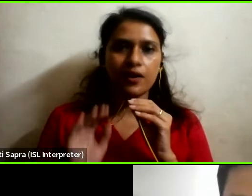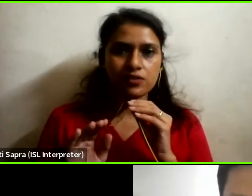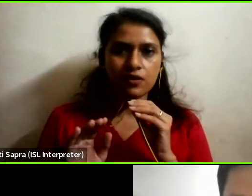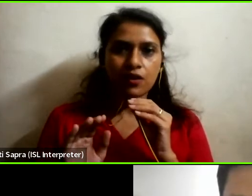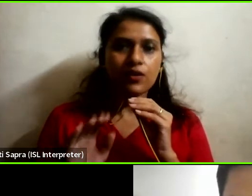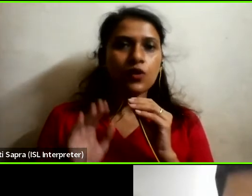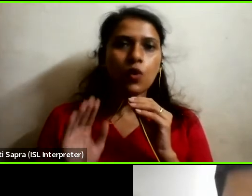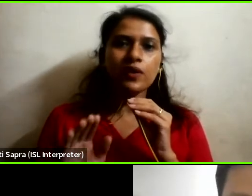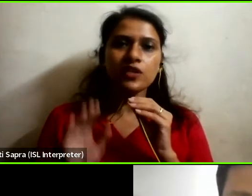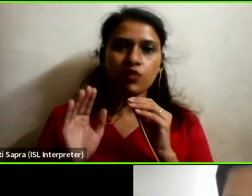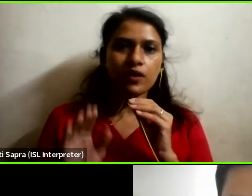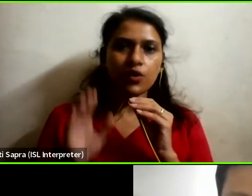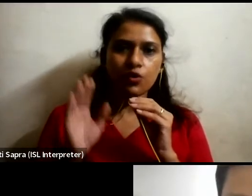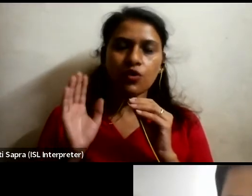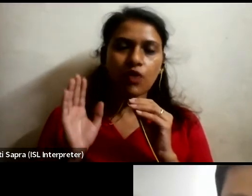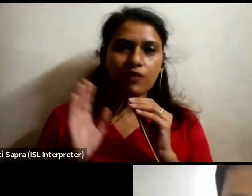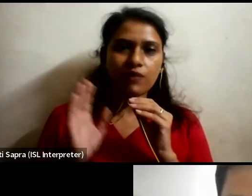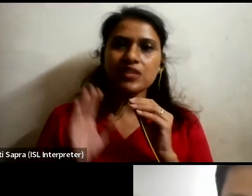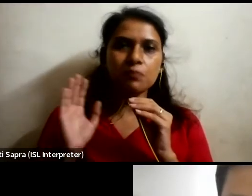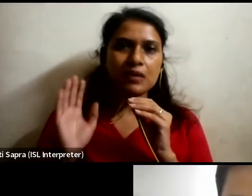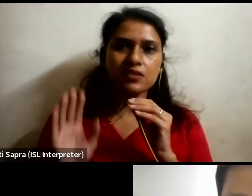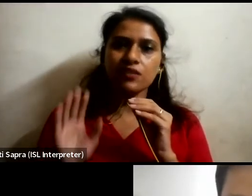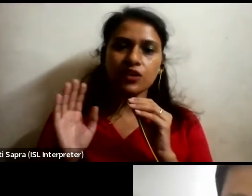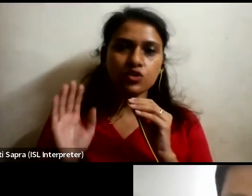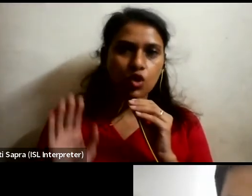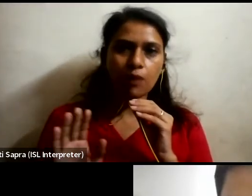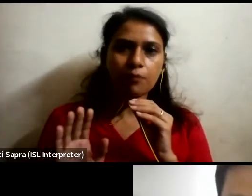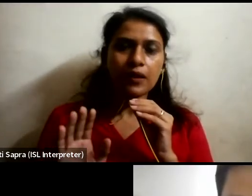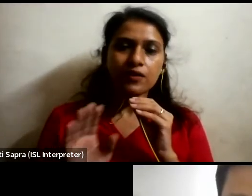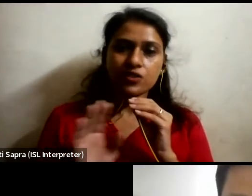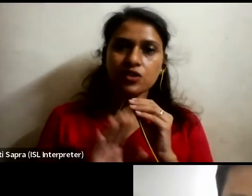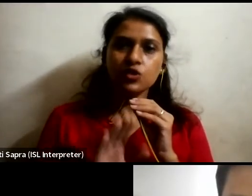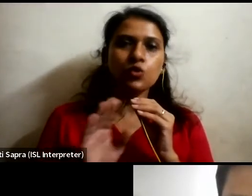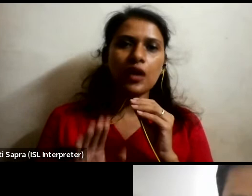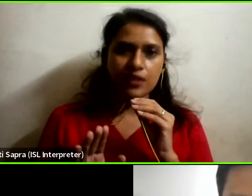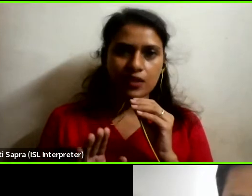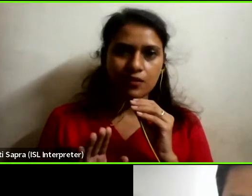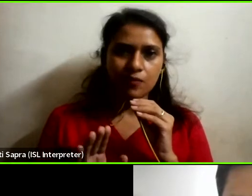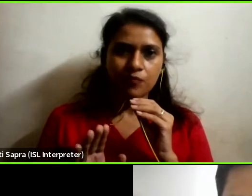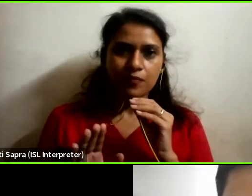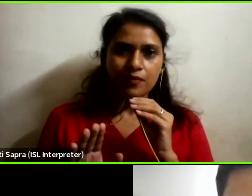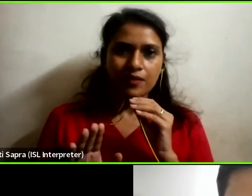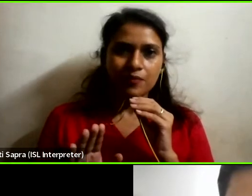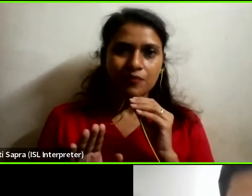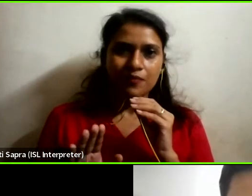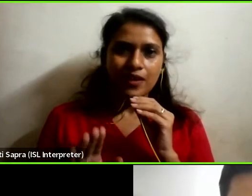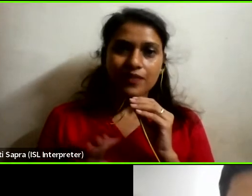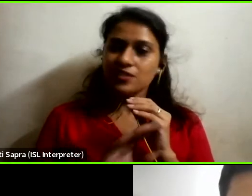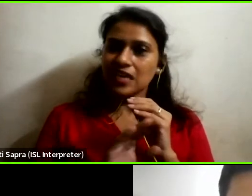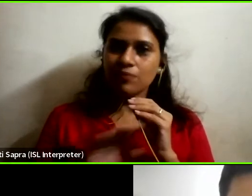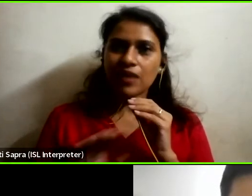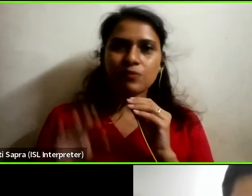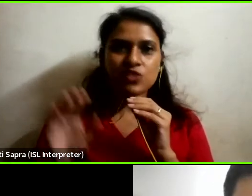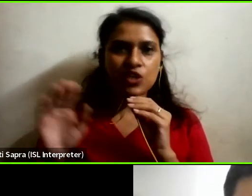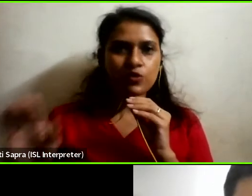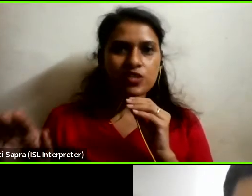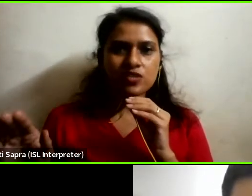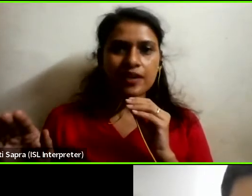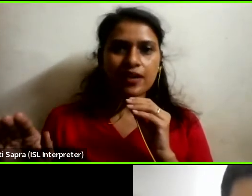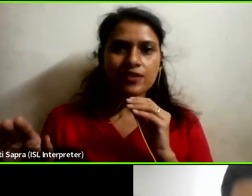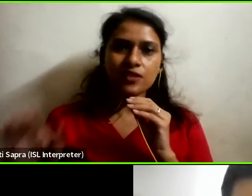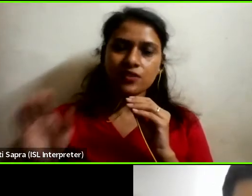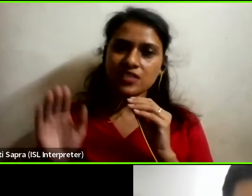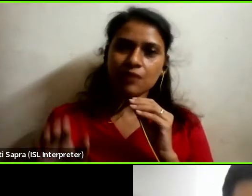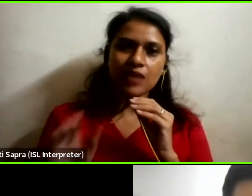peak hours. That nobody's would, everyone is busy in their job. It's at 2:30. The same time Z News